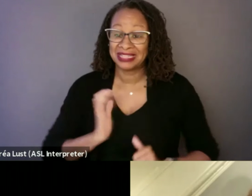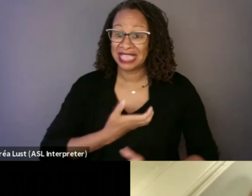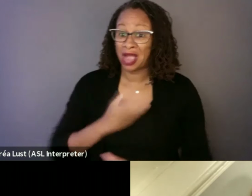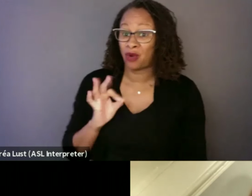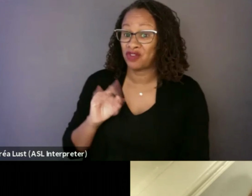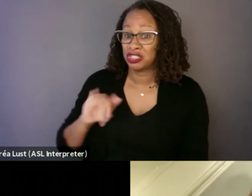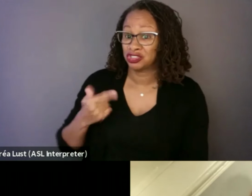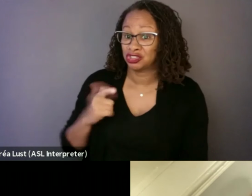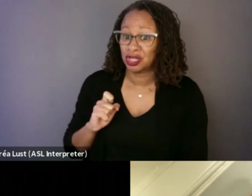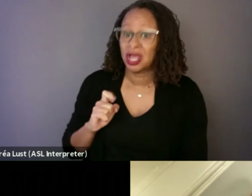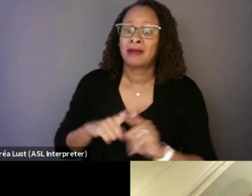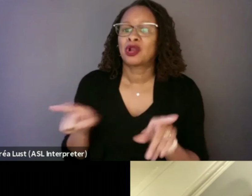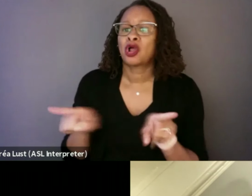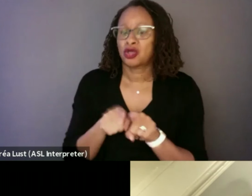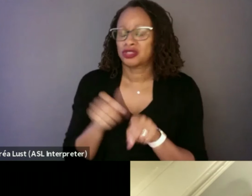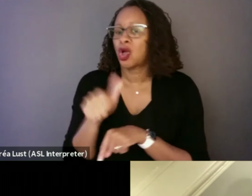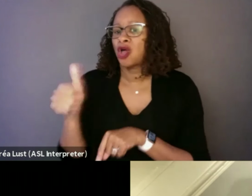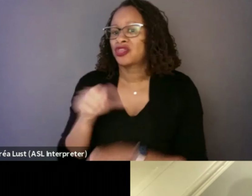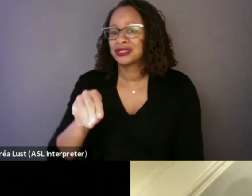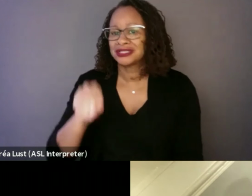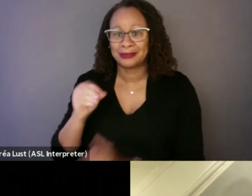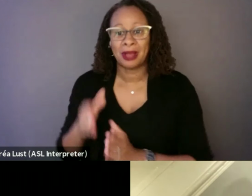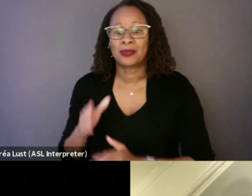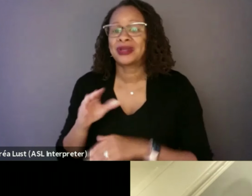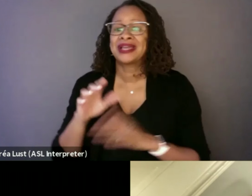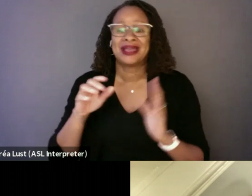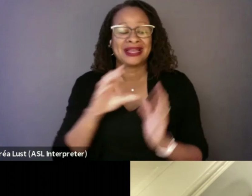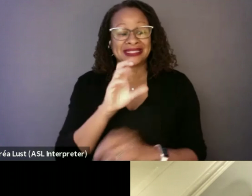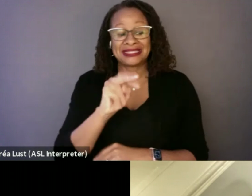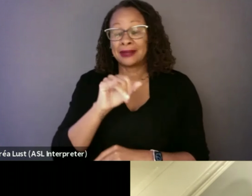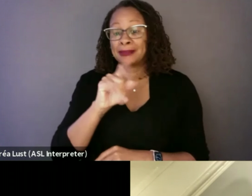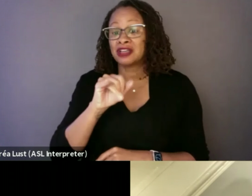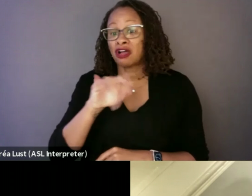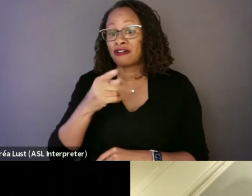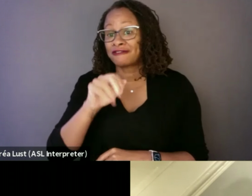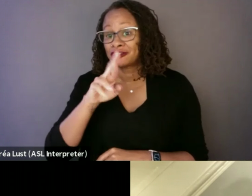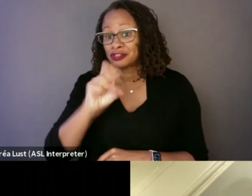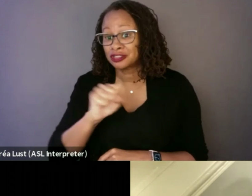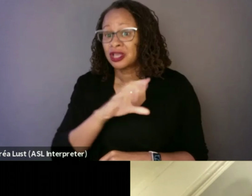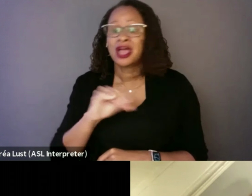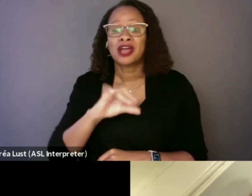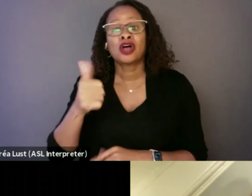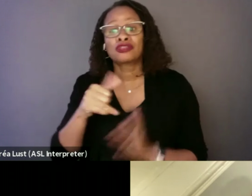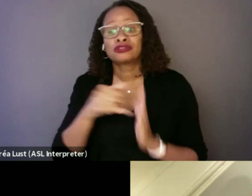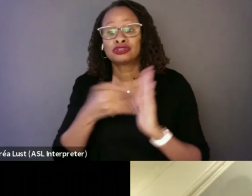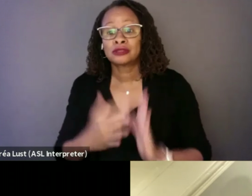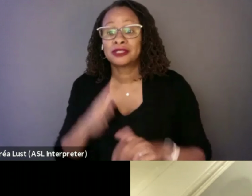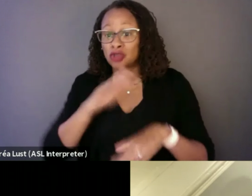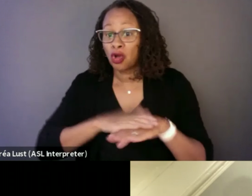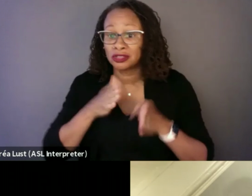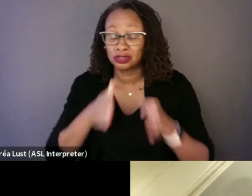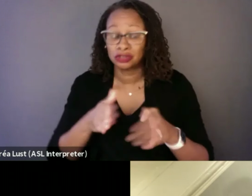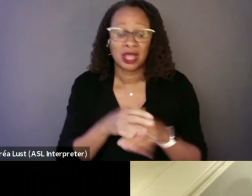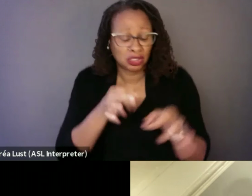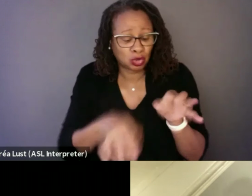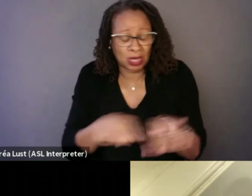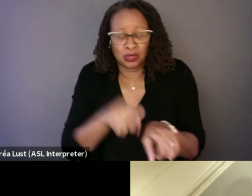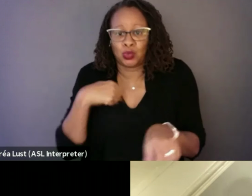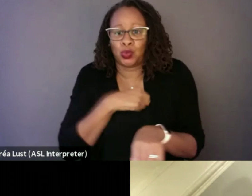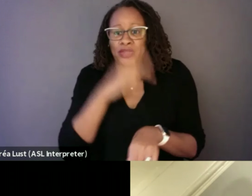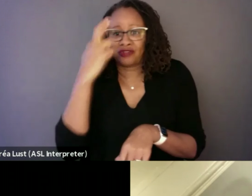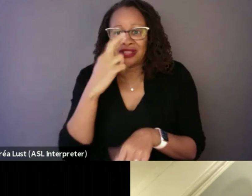also other Zimbabwean cinematographers and journalists who were on the street. Because as soon as we realized that this